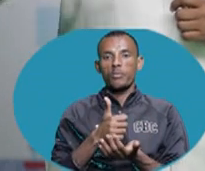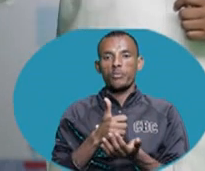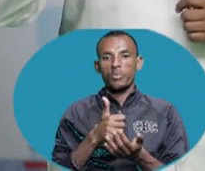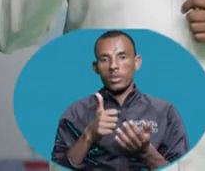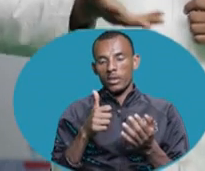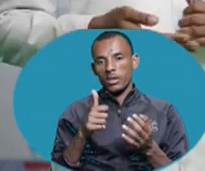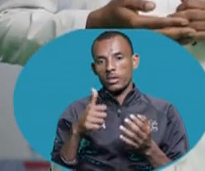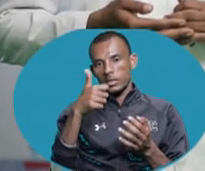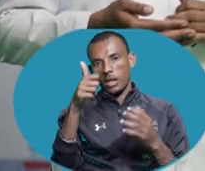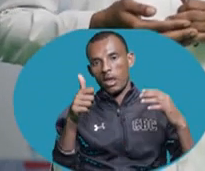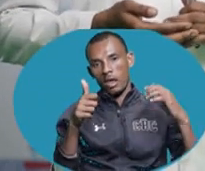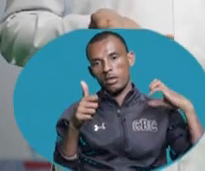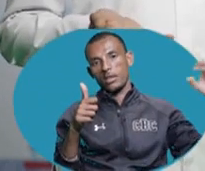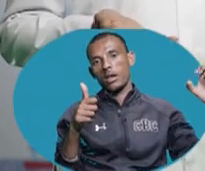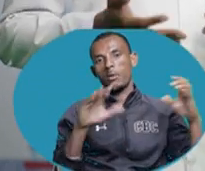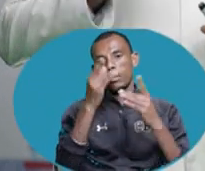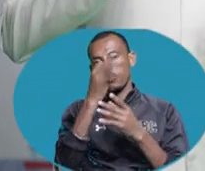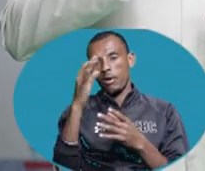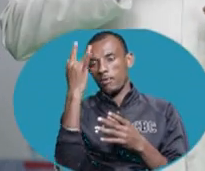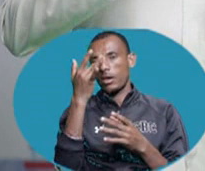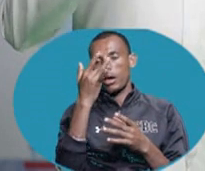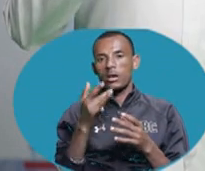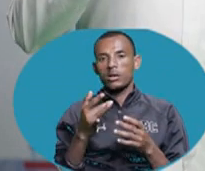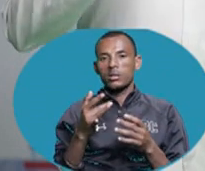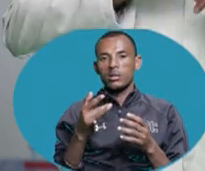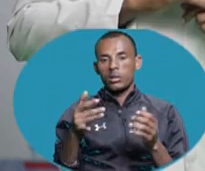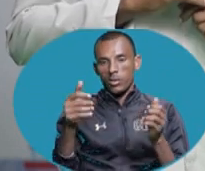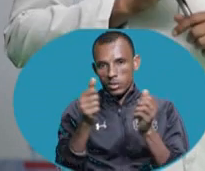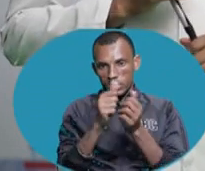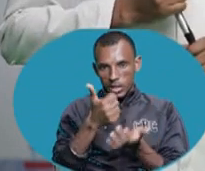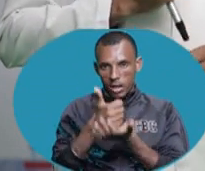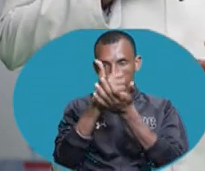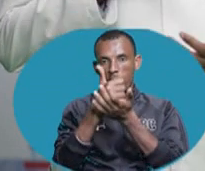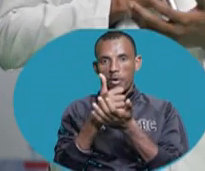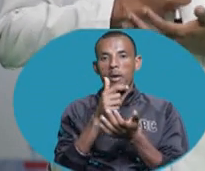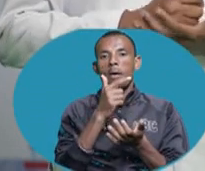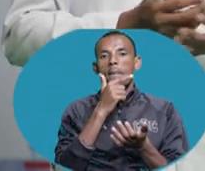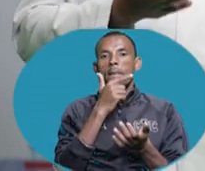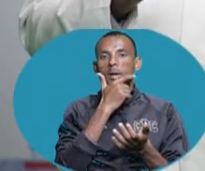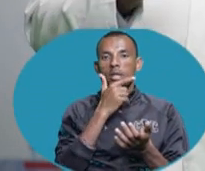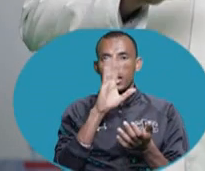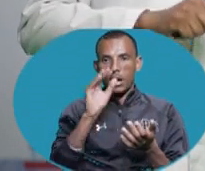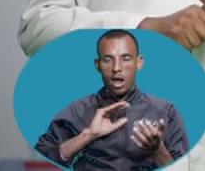part of Africa. Then, with the help of Britain and our